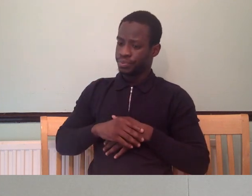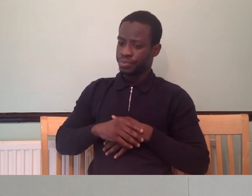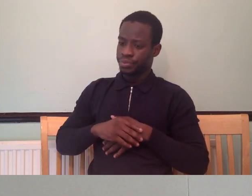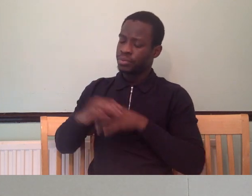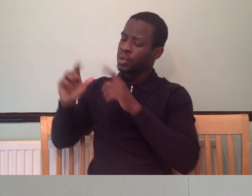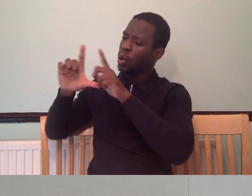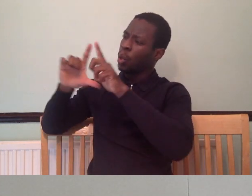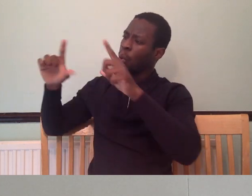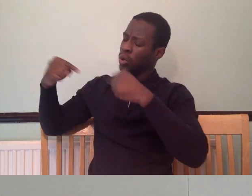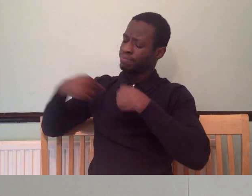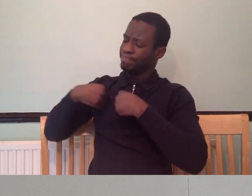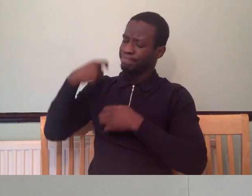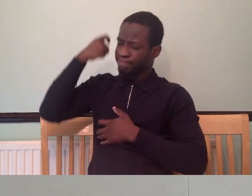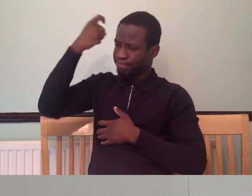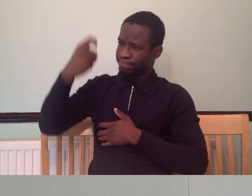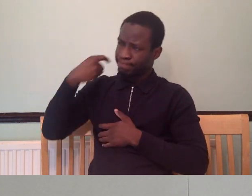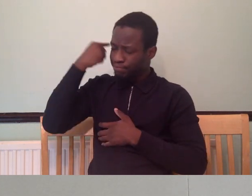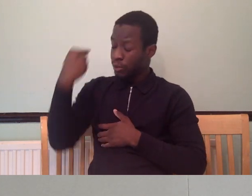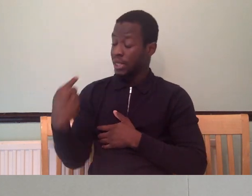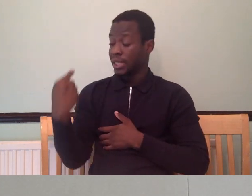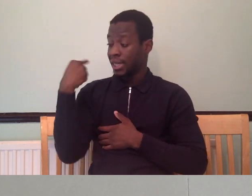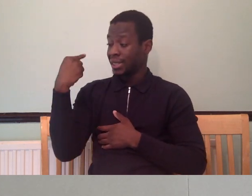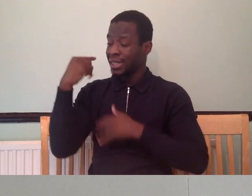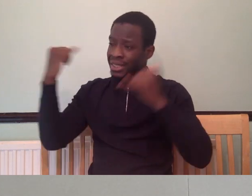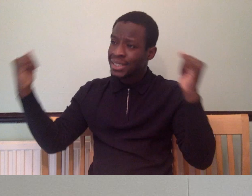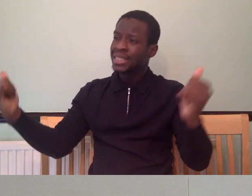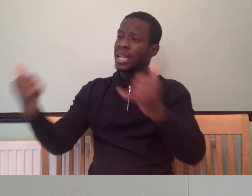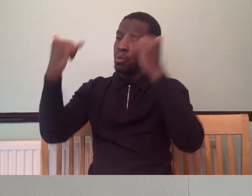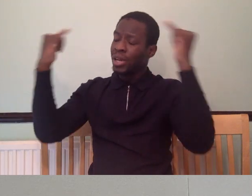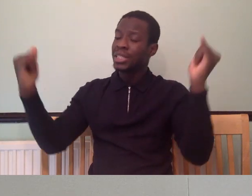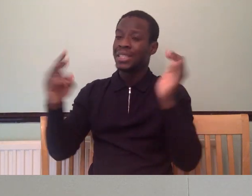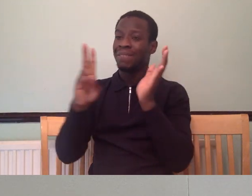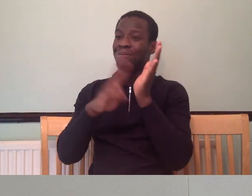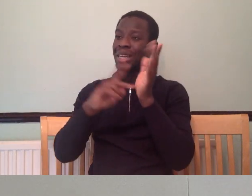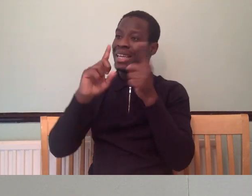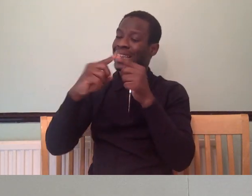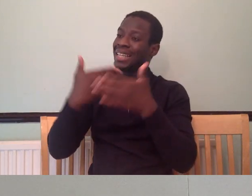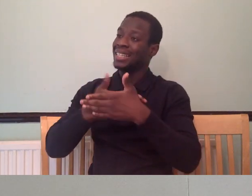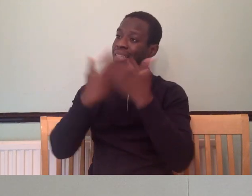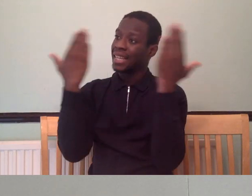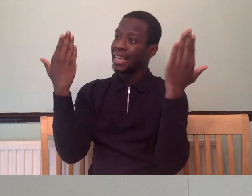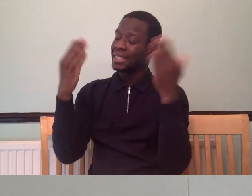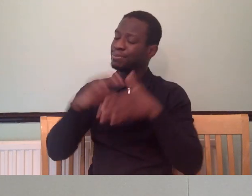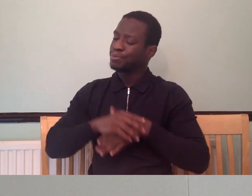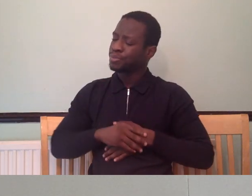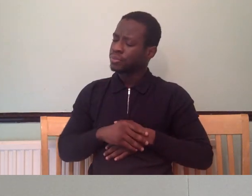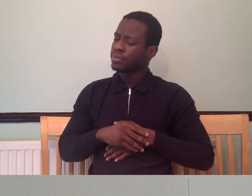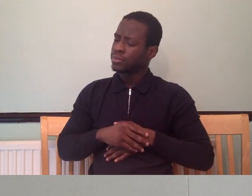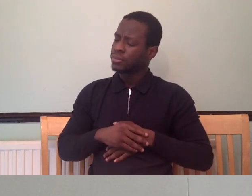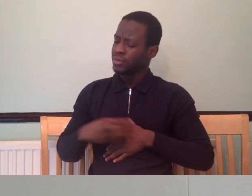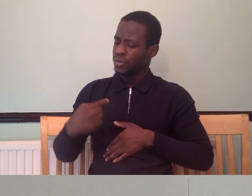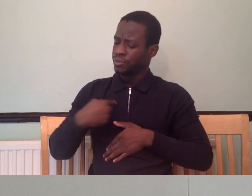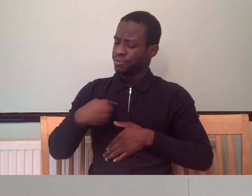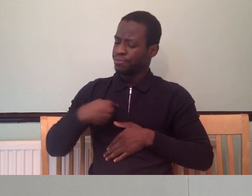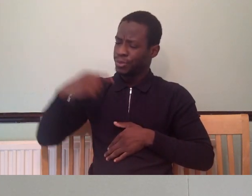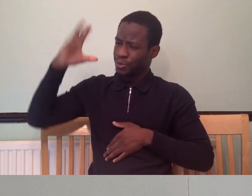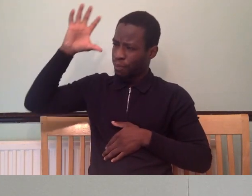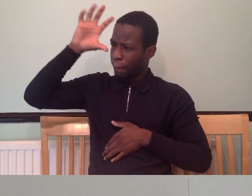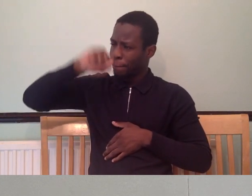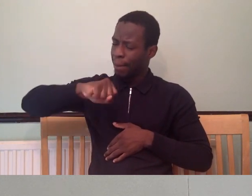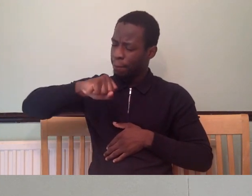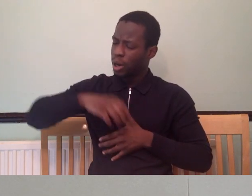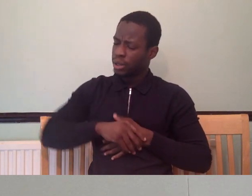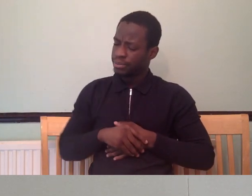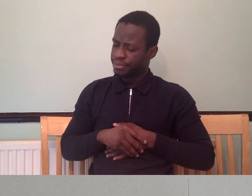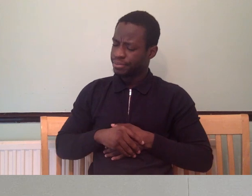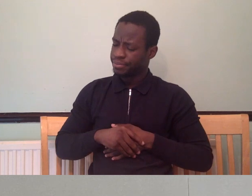Lord, we think of yesterday's celebrations, the VE Day celebrations, when we remember, not in